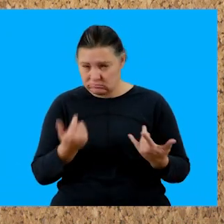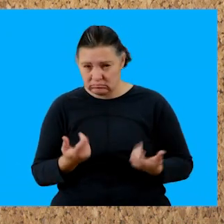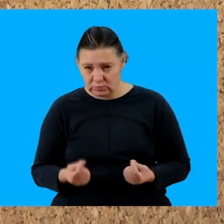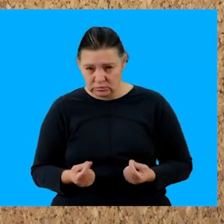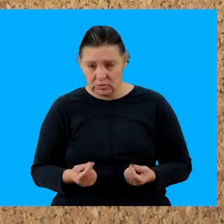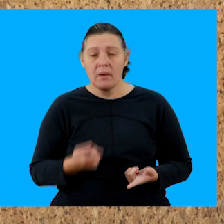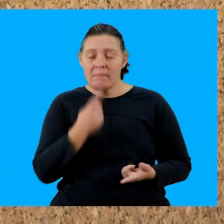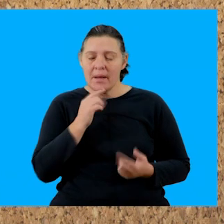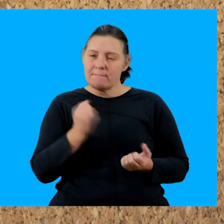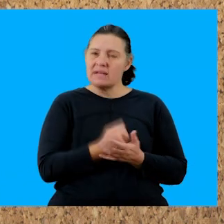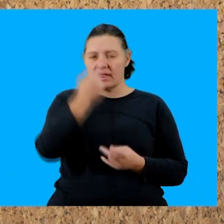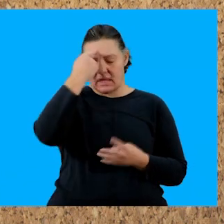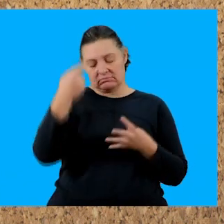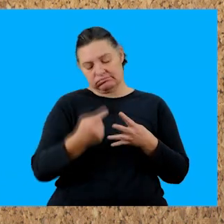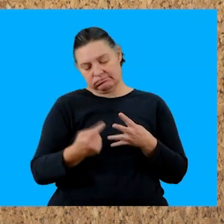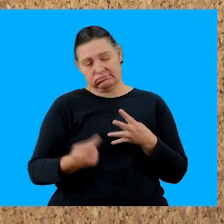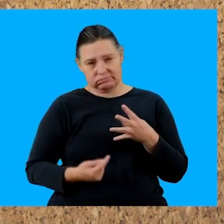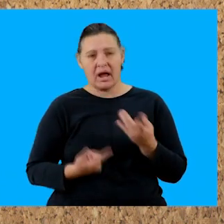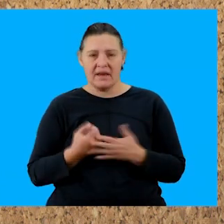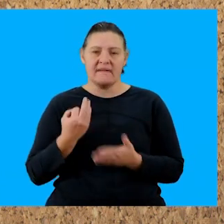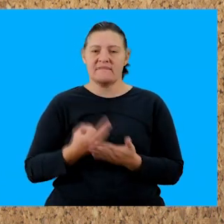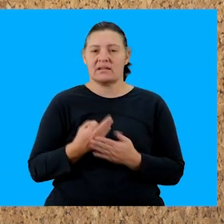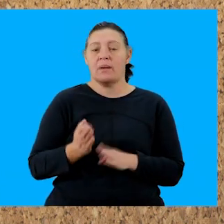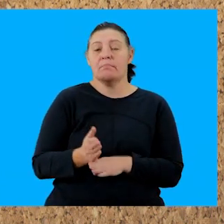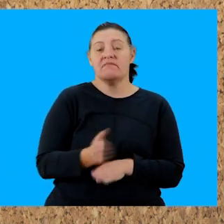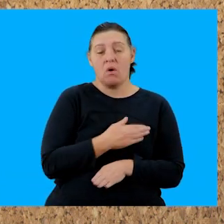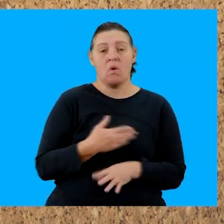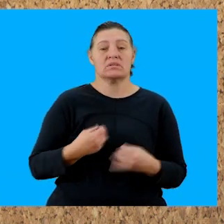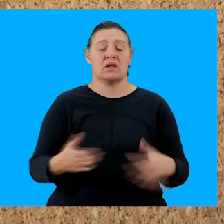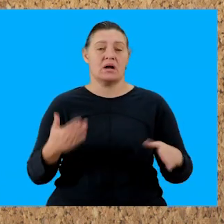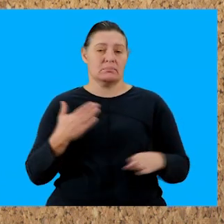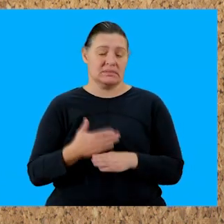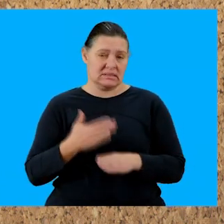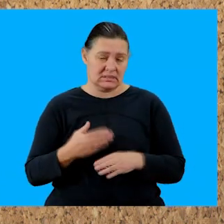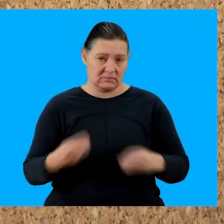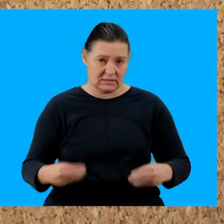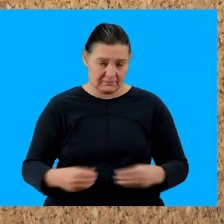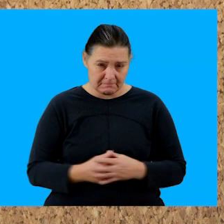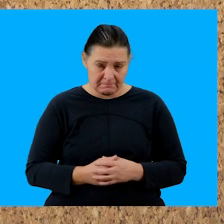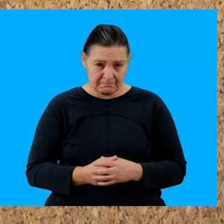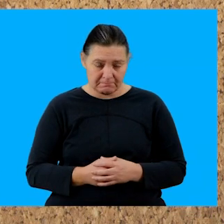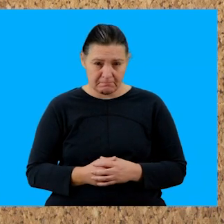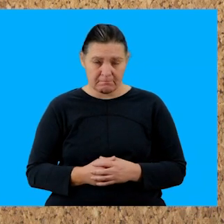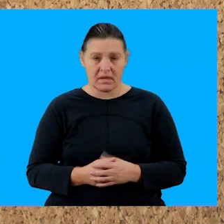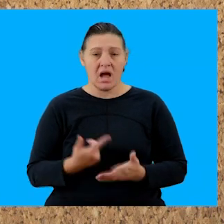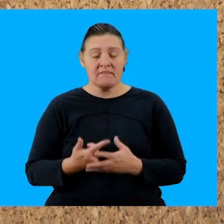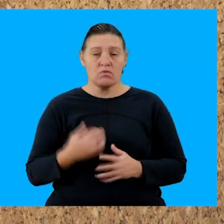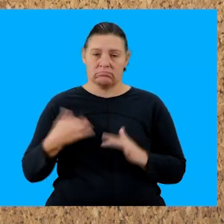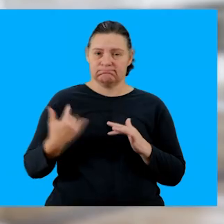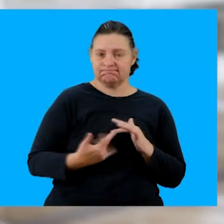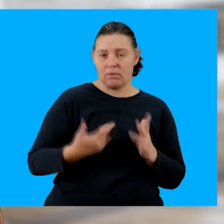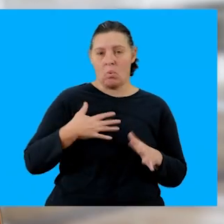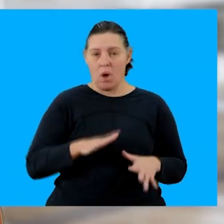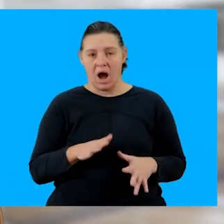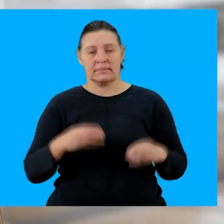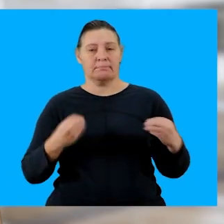plan? Entrepreneurs need to consider certain aspects and factors before operating a business. So, if